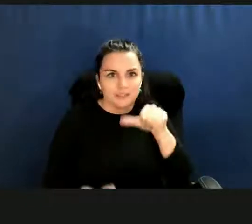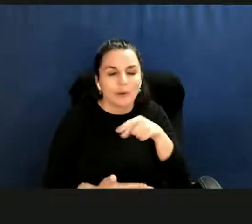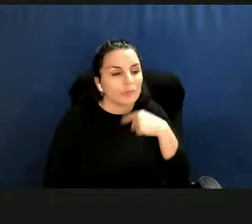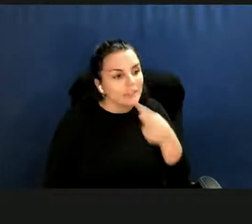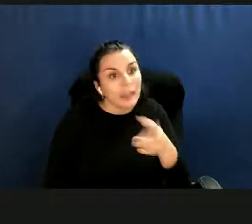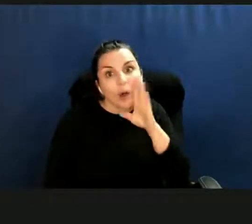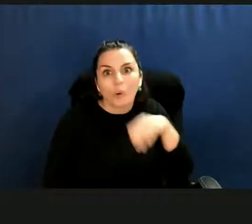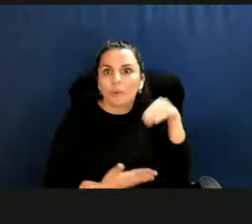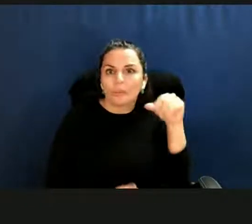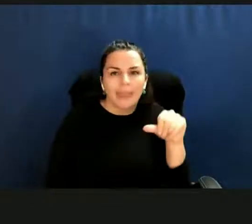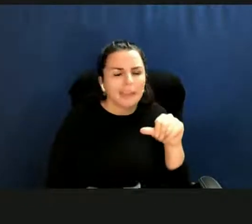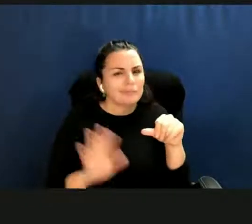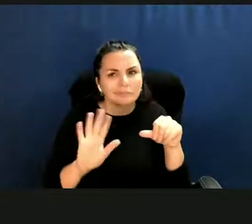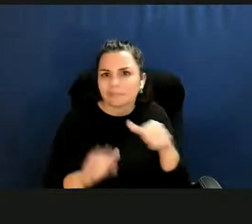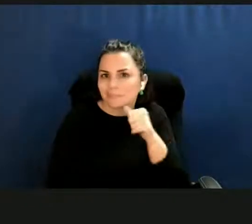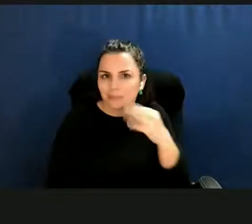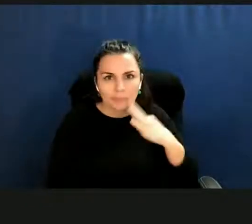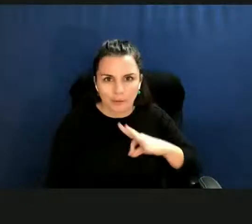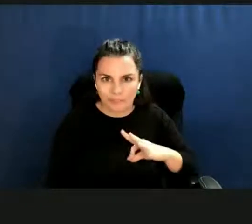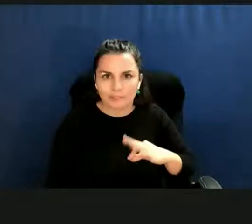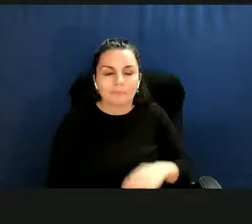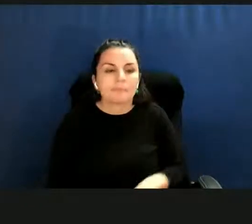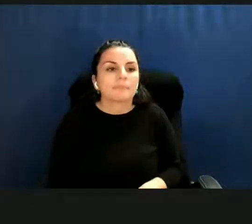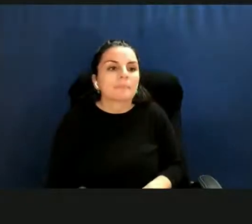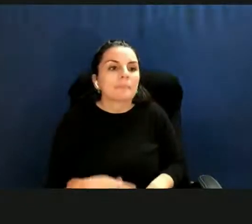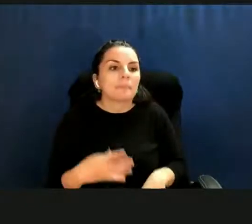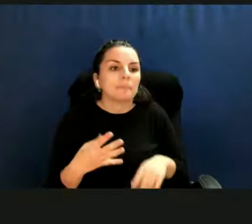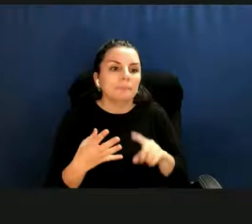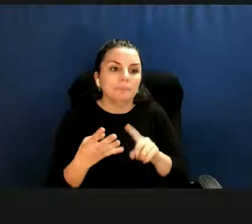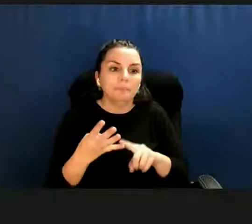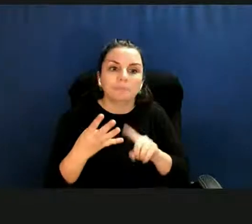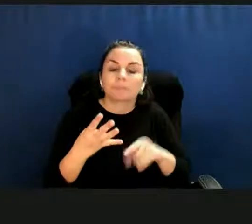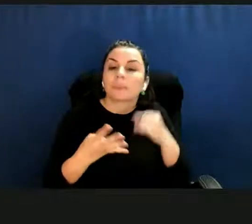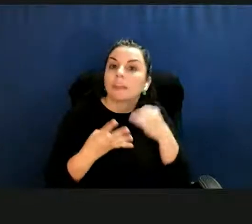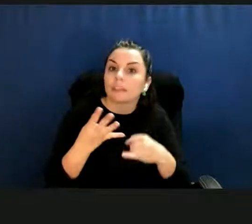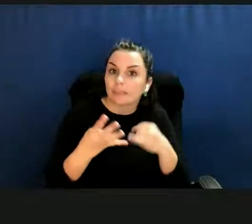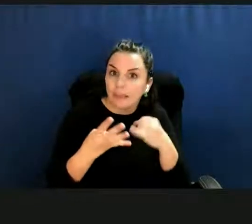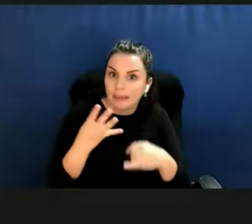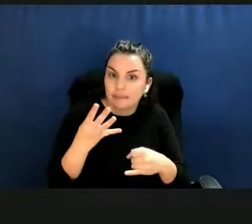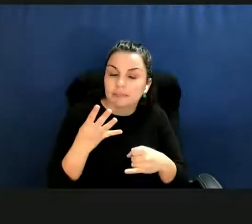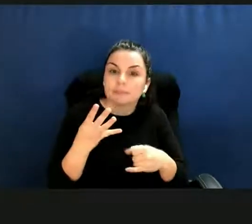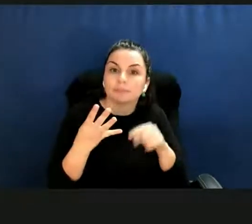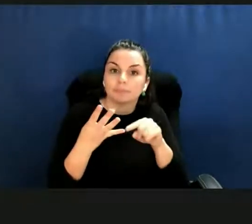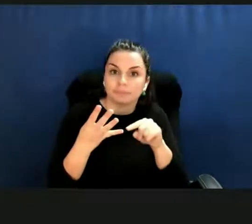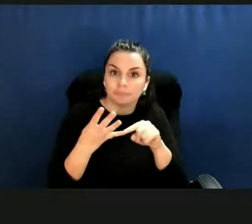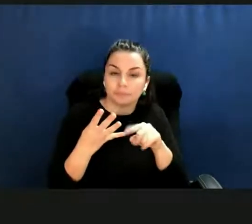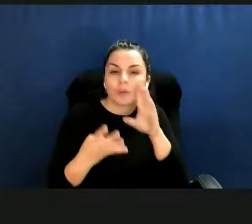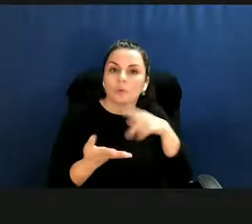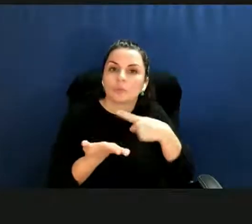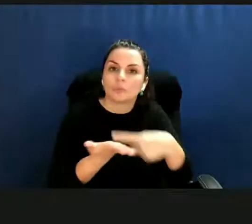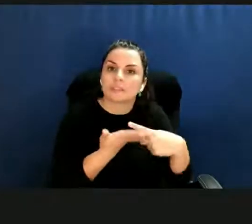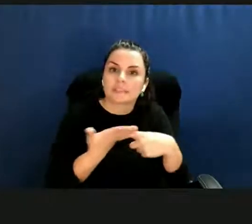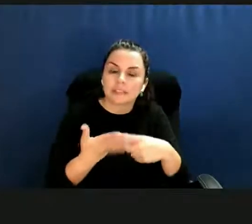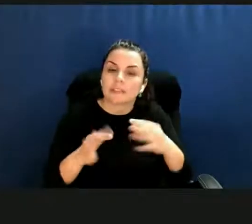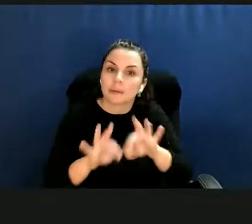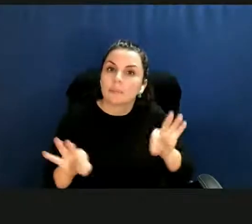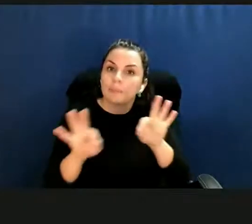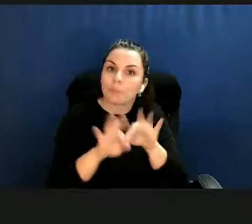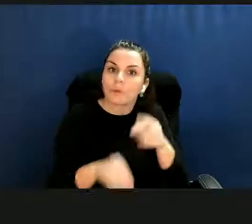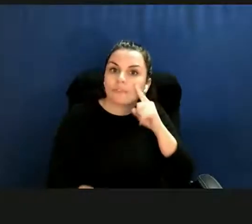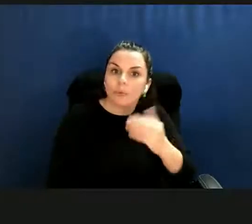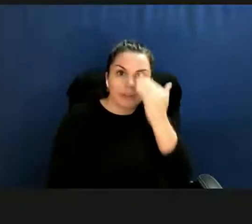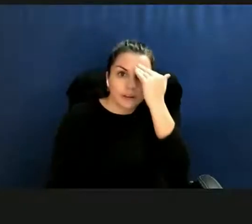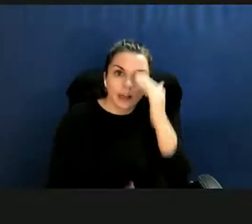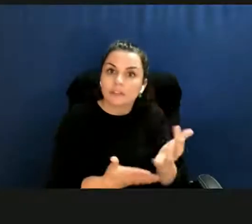as such. And then the last thing in terms of your application you want to discuss is the importance of the knowledge to